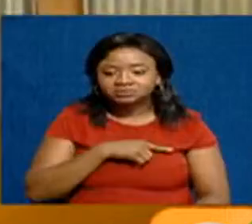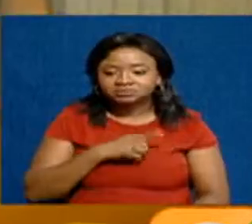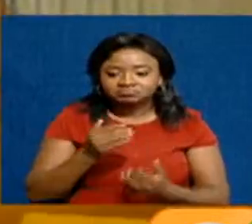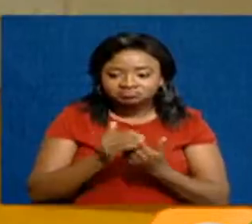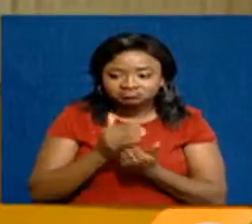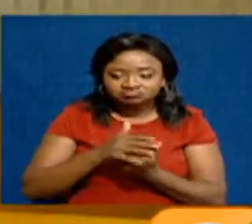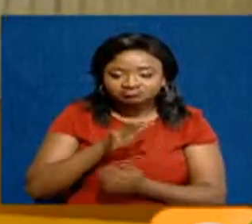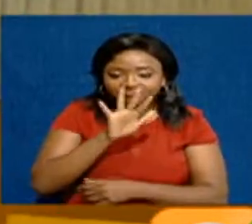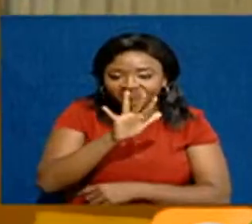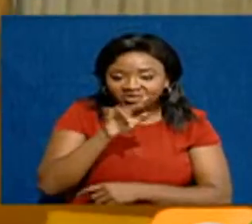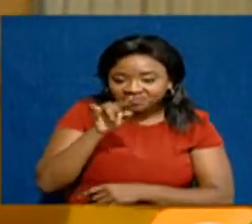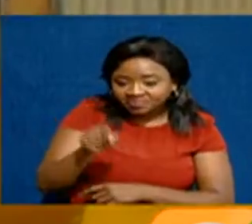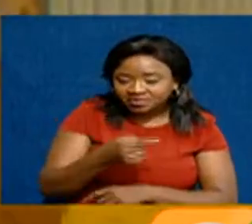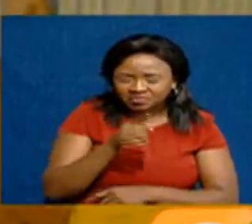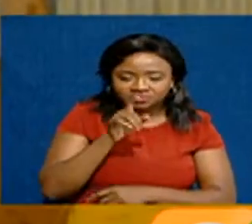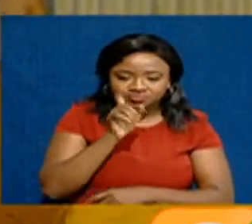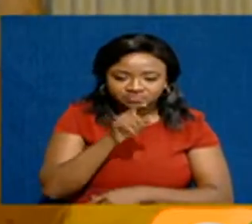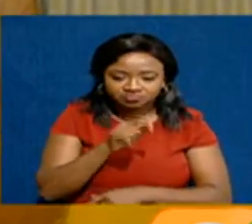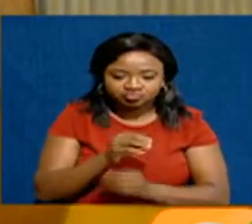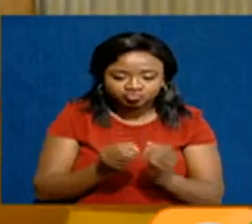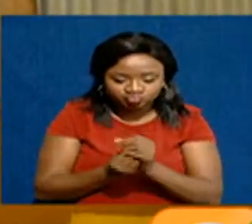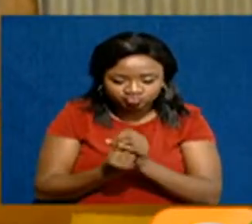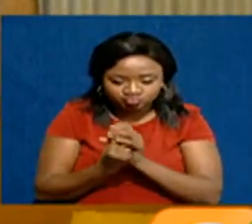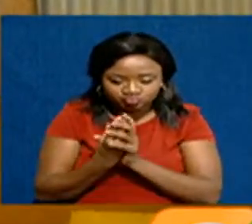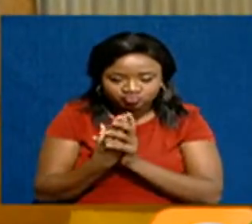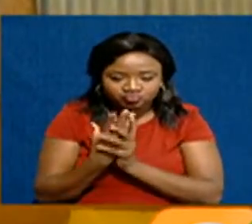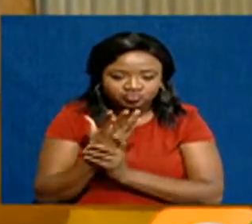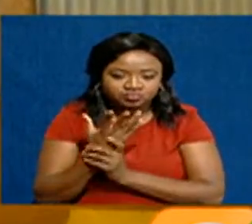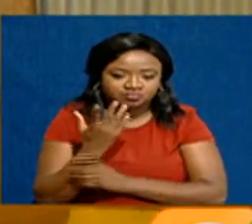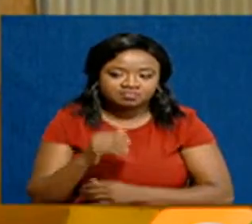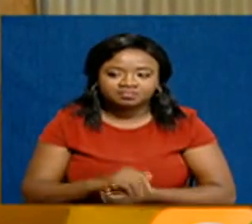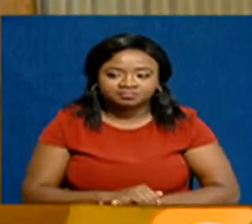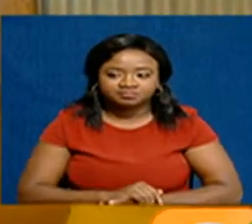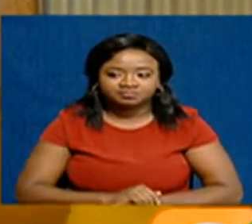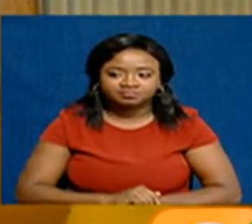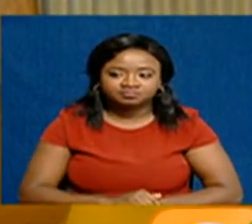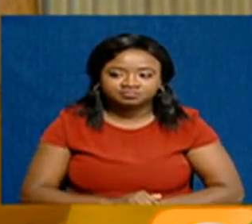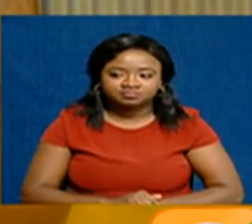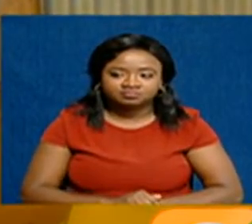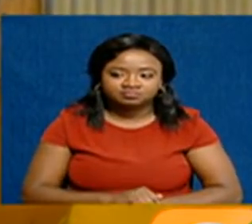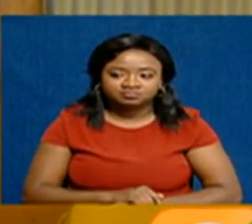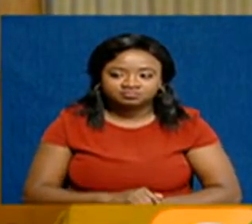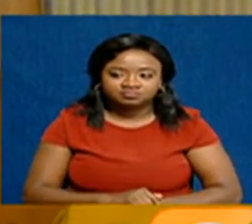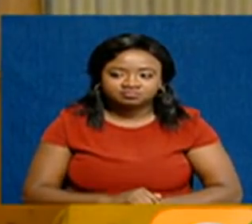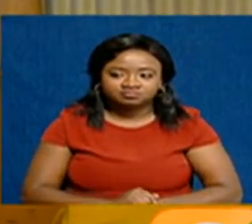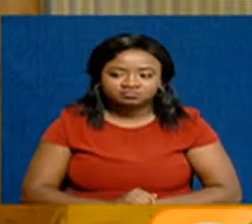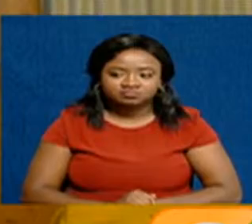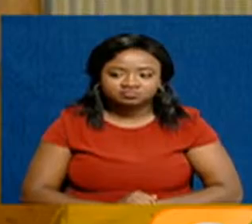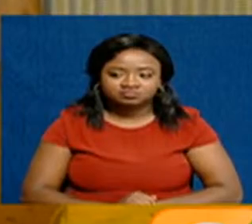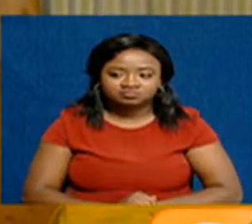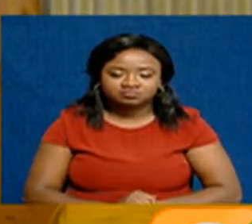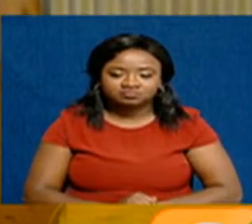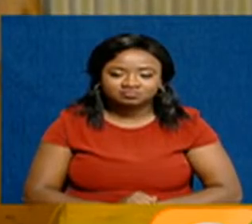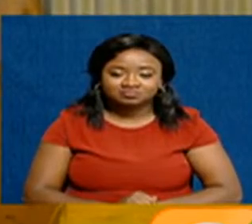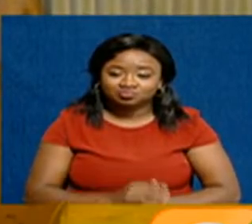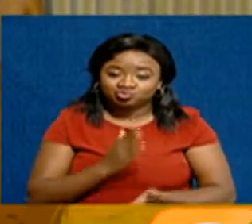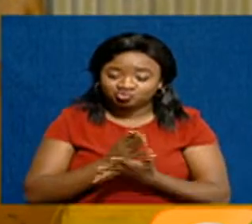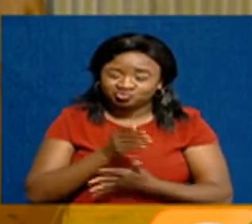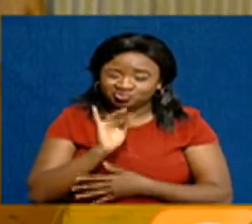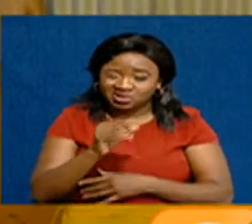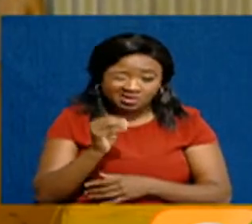5,000 chicks to maturity, or to 4 weeks. It was very